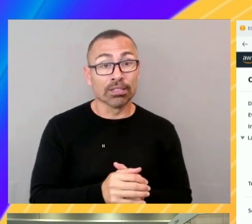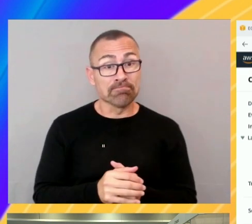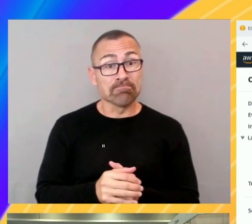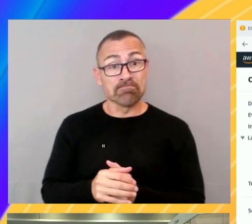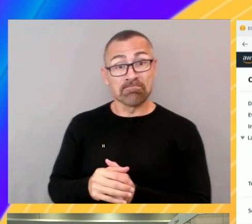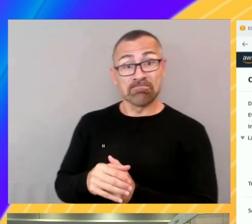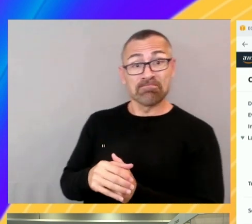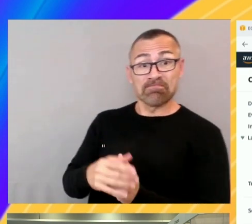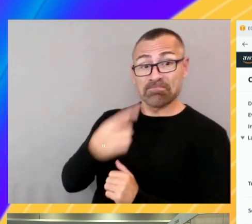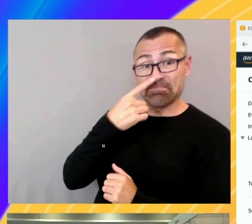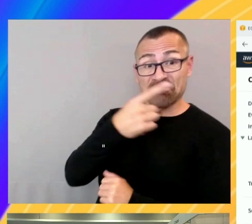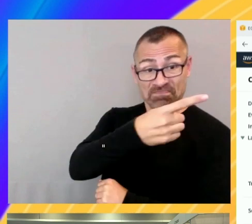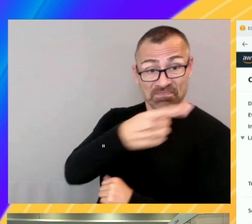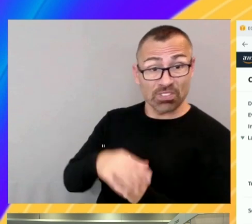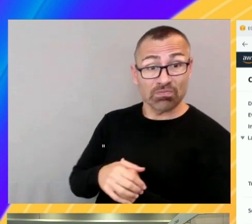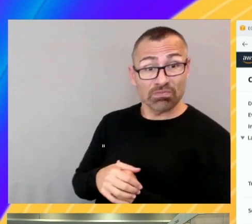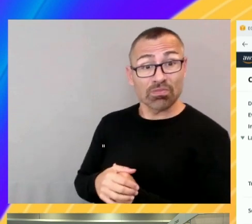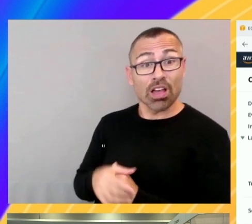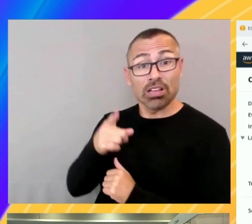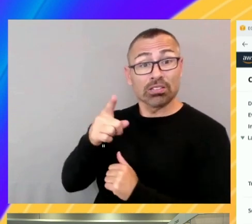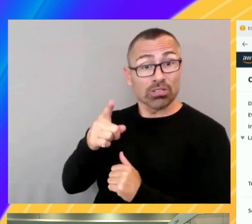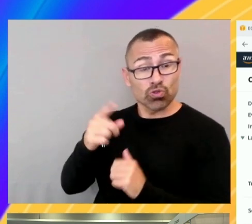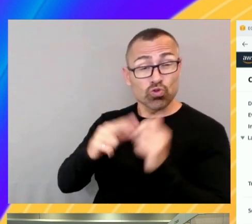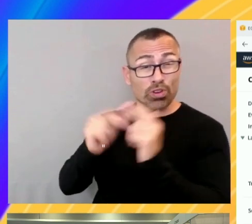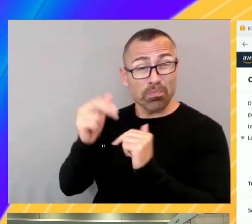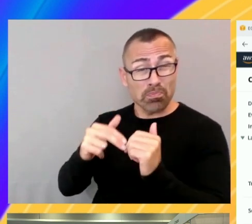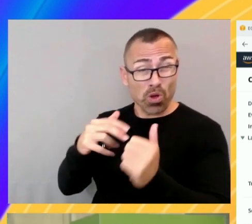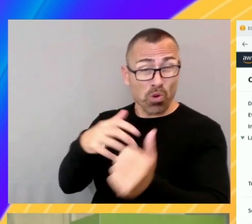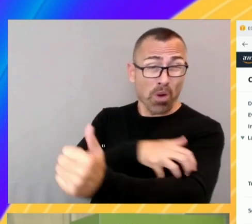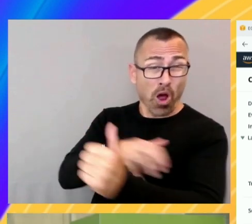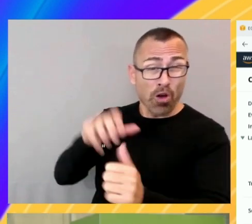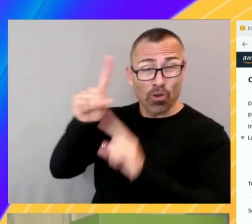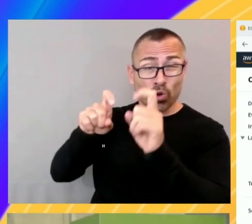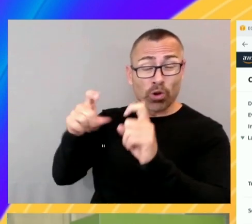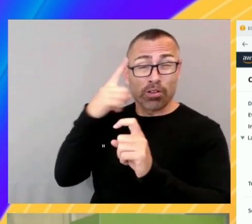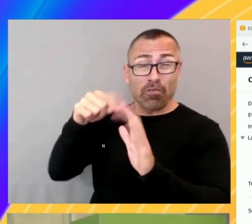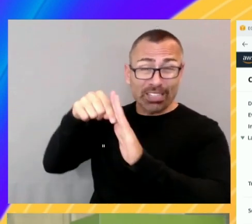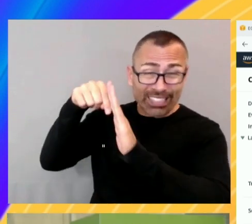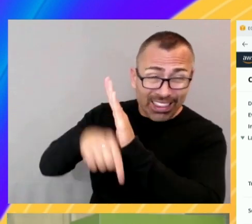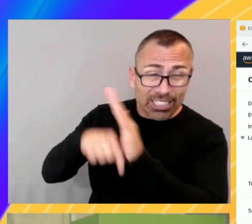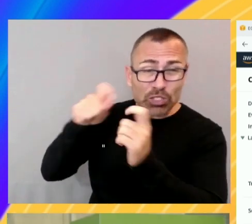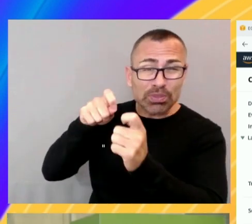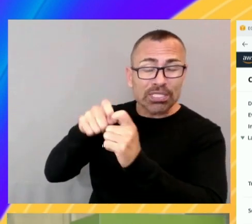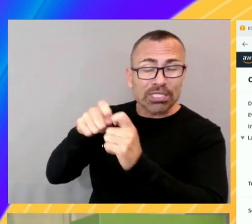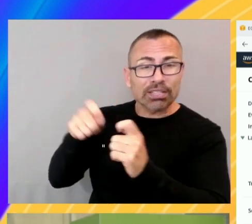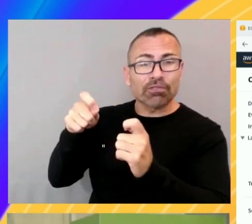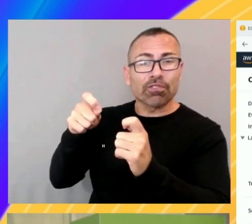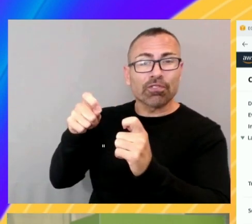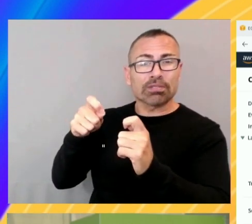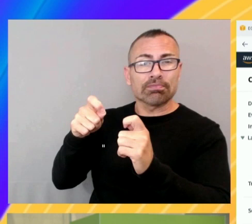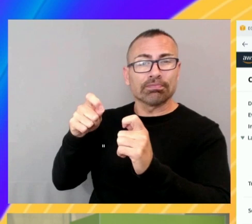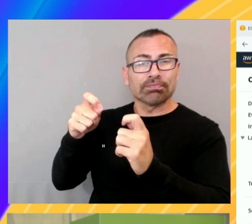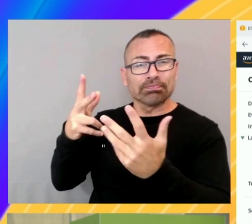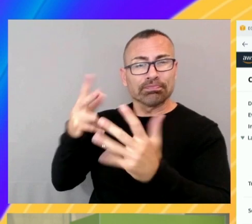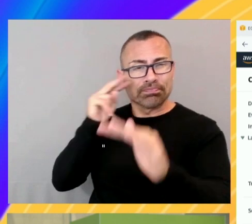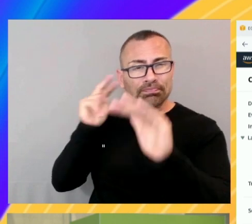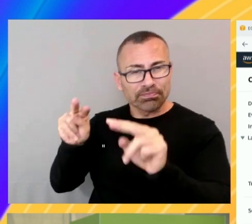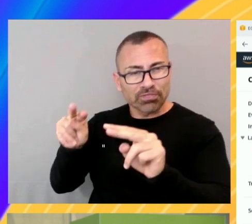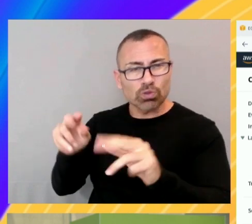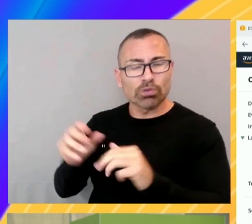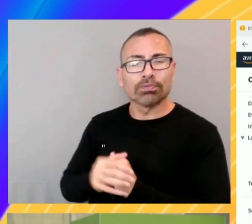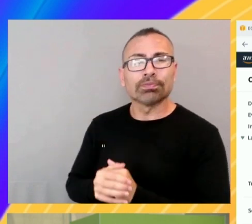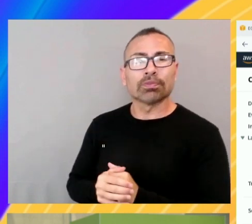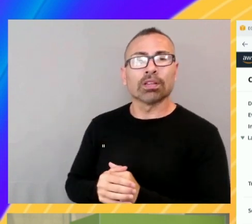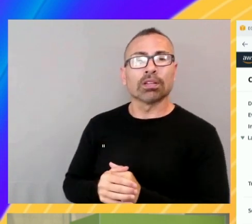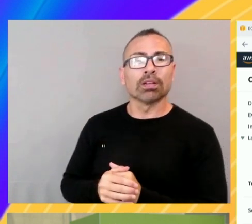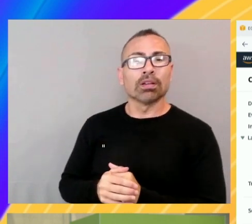get the data really granular, what you want to actually see. So what this second query is doing is basically I got the instance ID